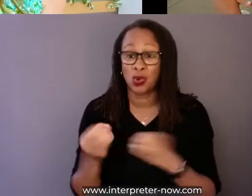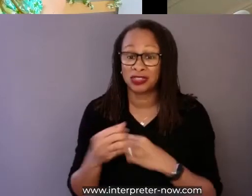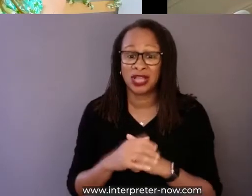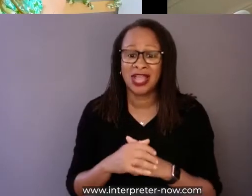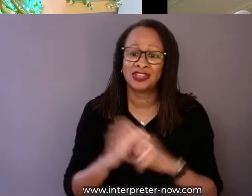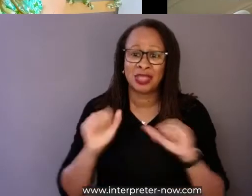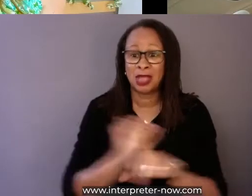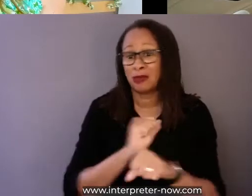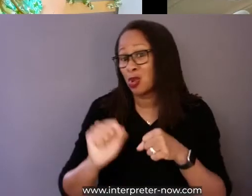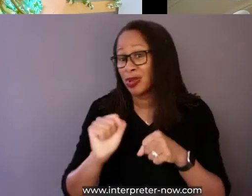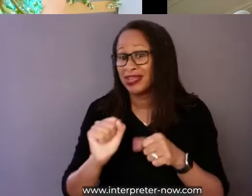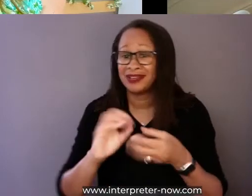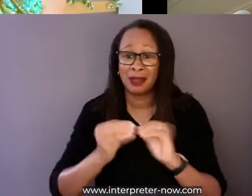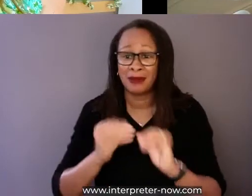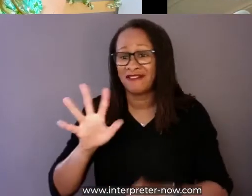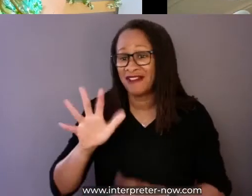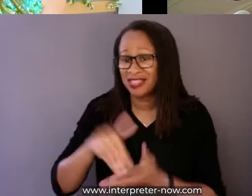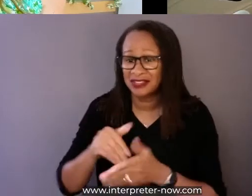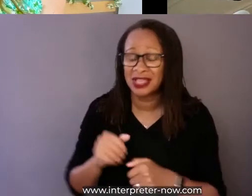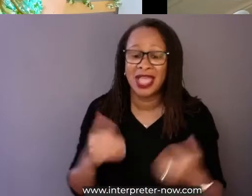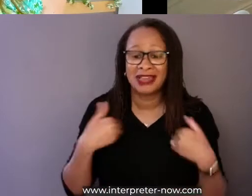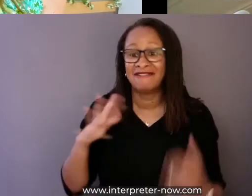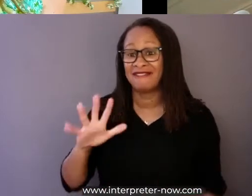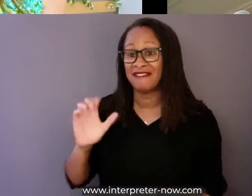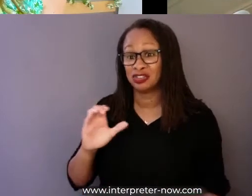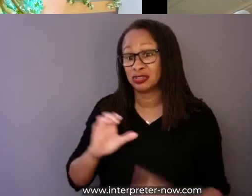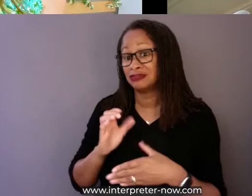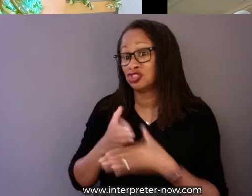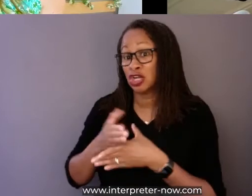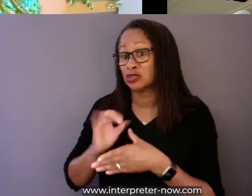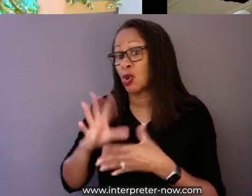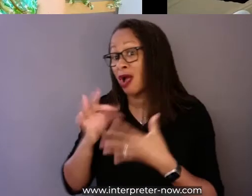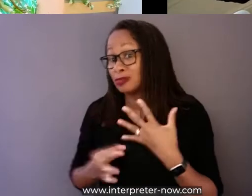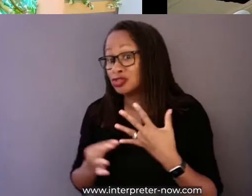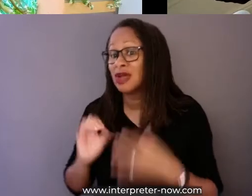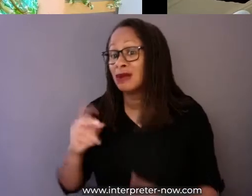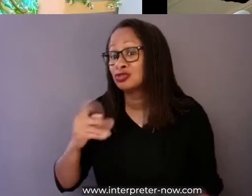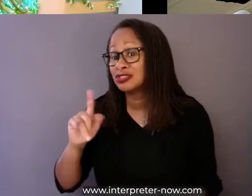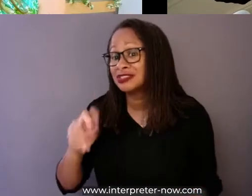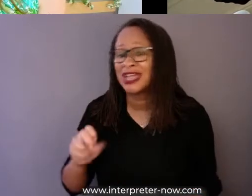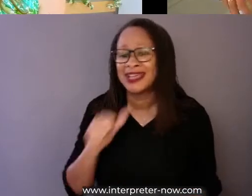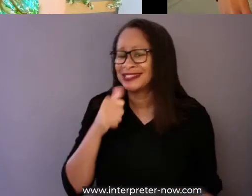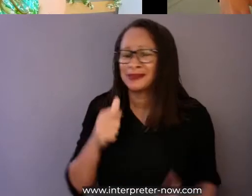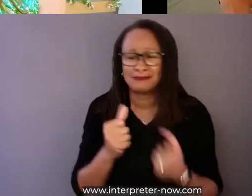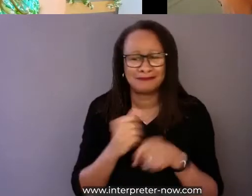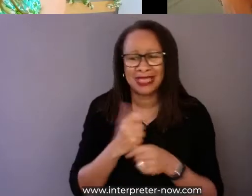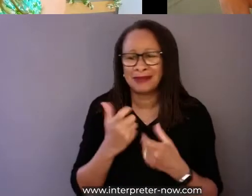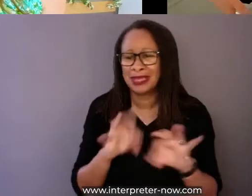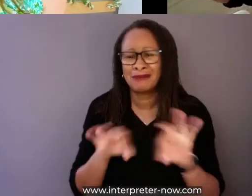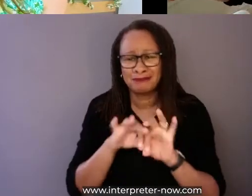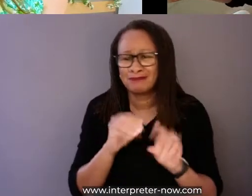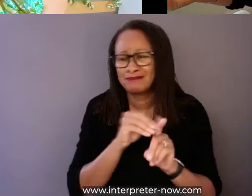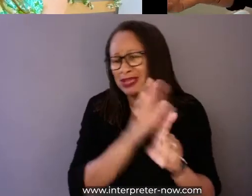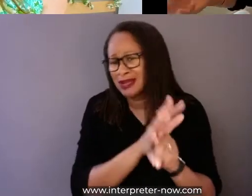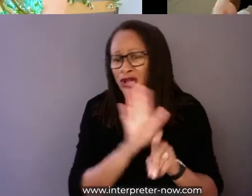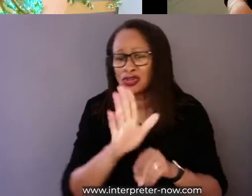number 5,000 and have, you know, 500 shares or options. That's really not going to make a significant impact on your personal wealth,